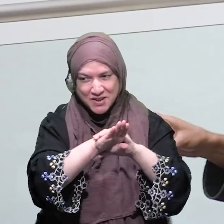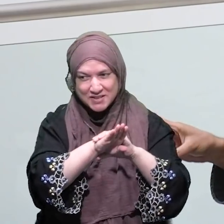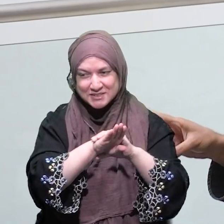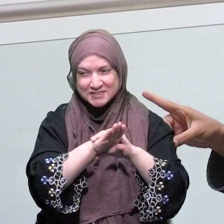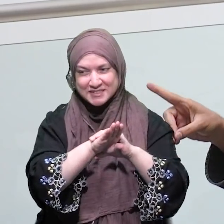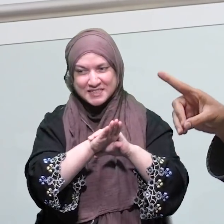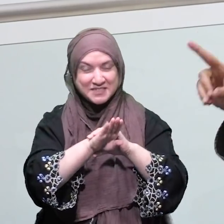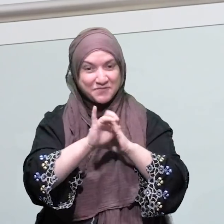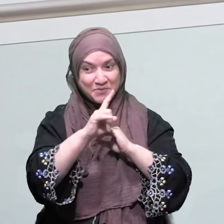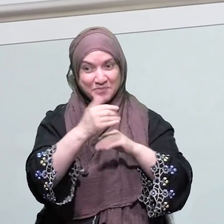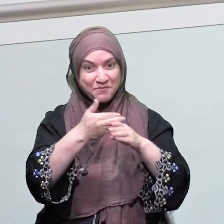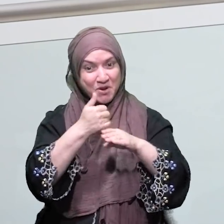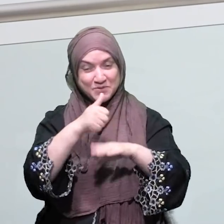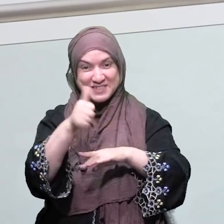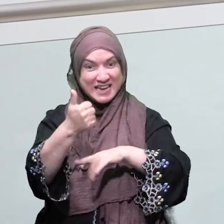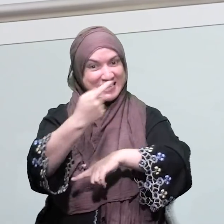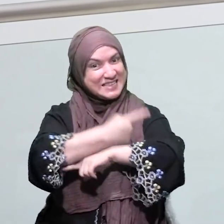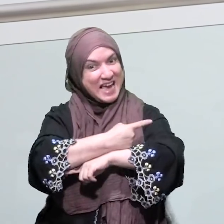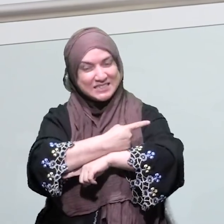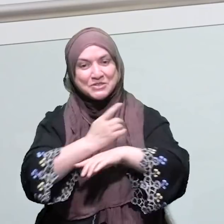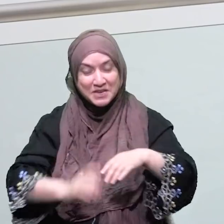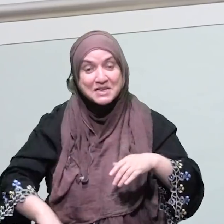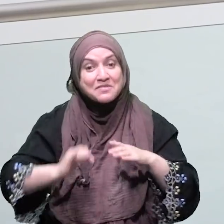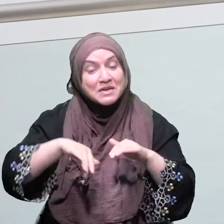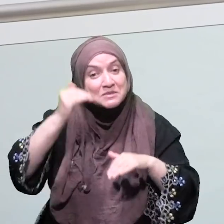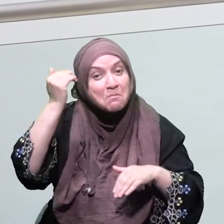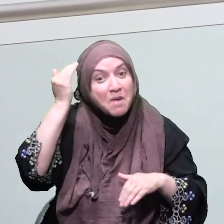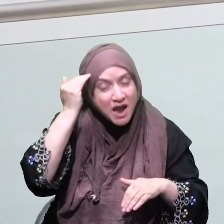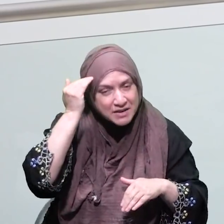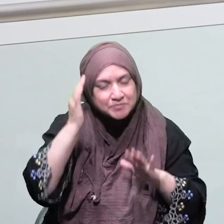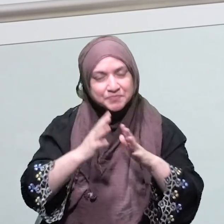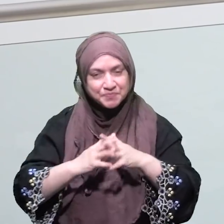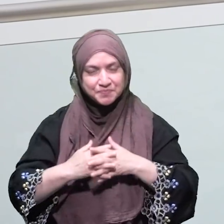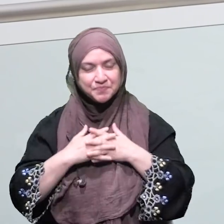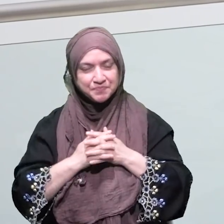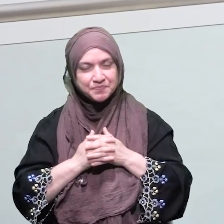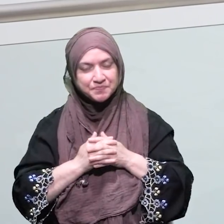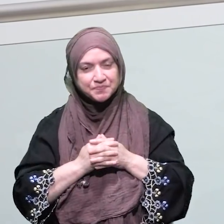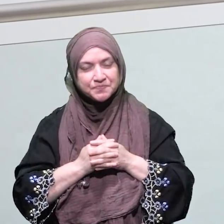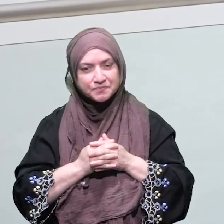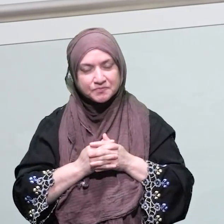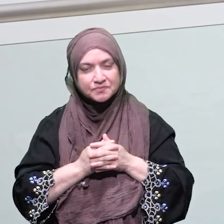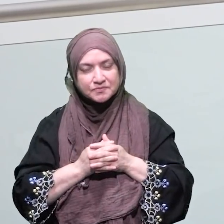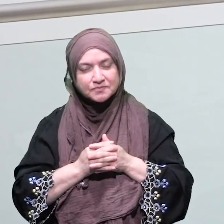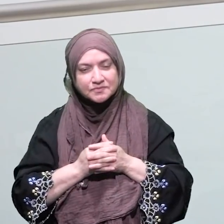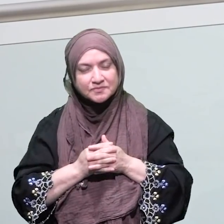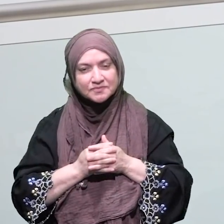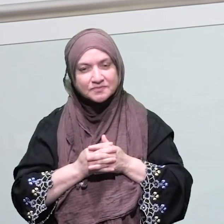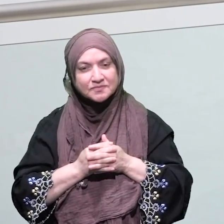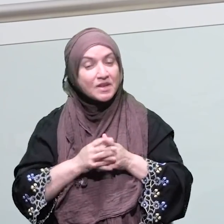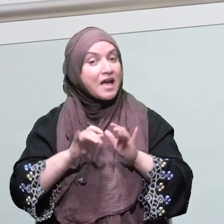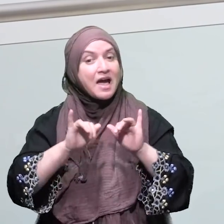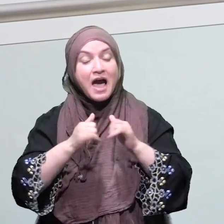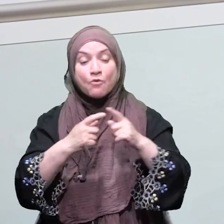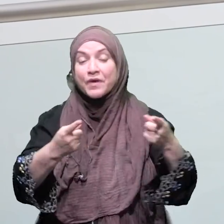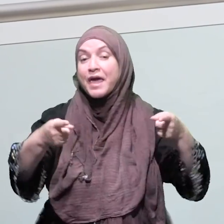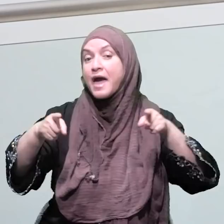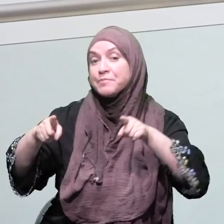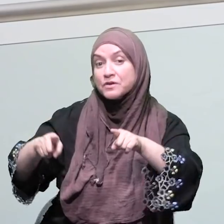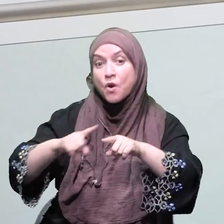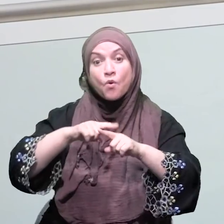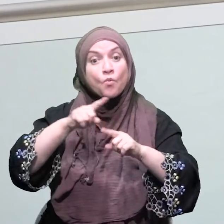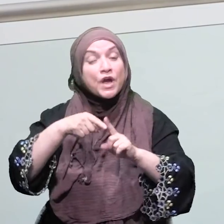is that ambush? That ambush is when you forget Allah subhanahu wa ta'ala. How can I wait for him to forget so I can